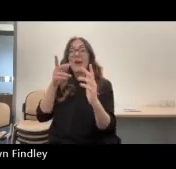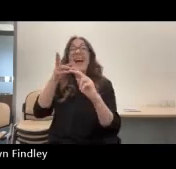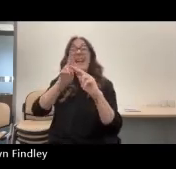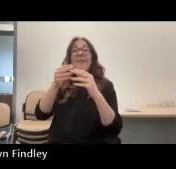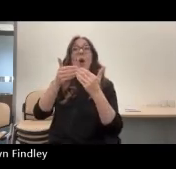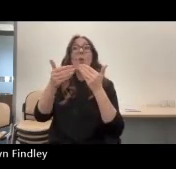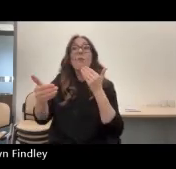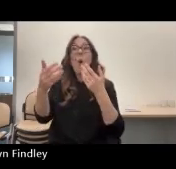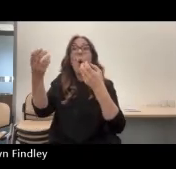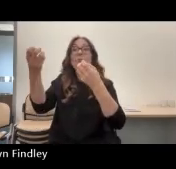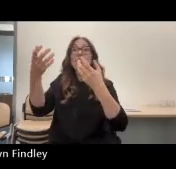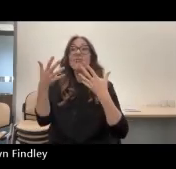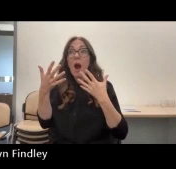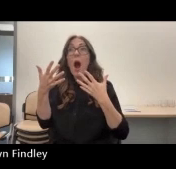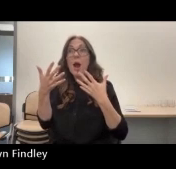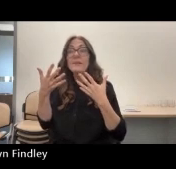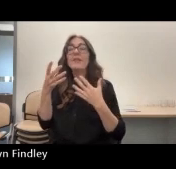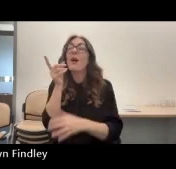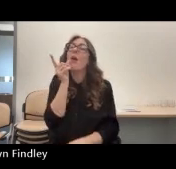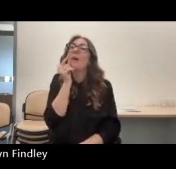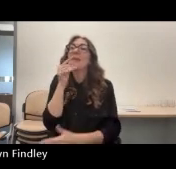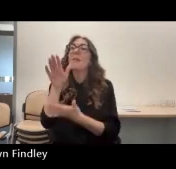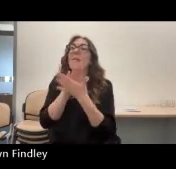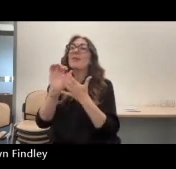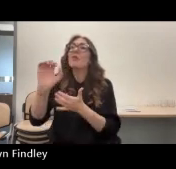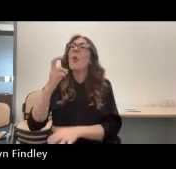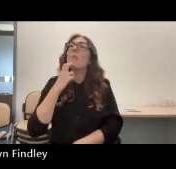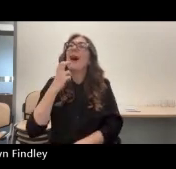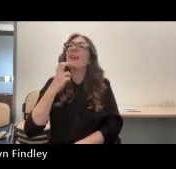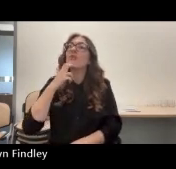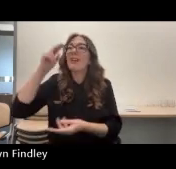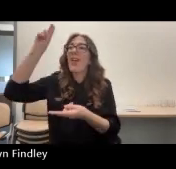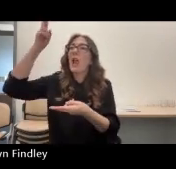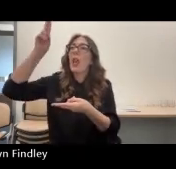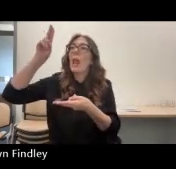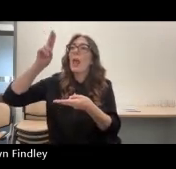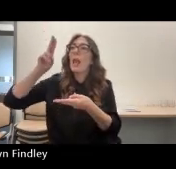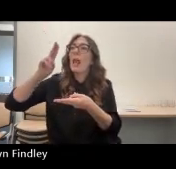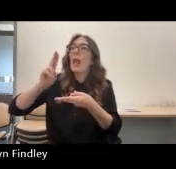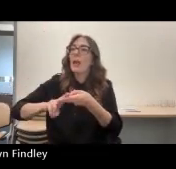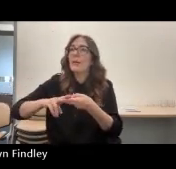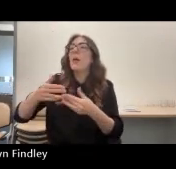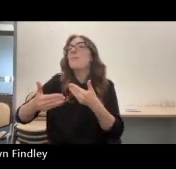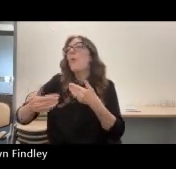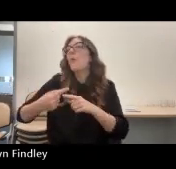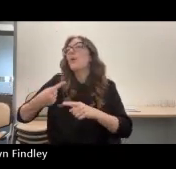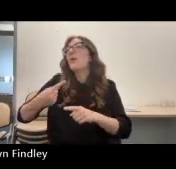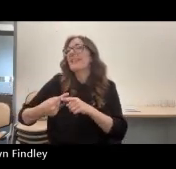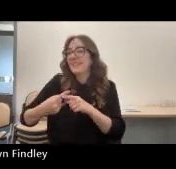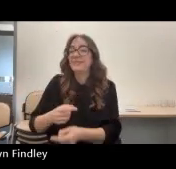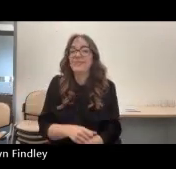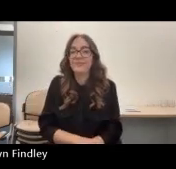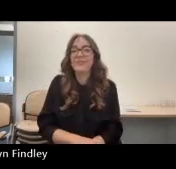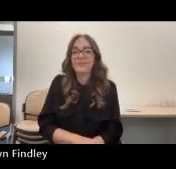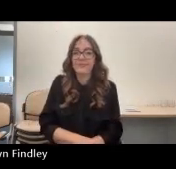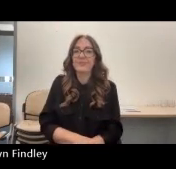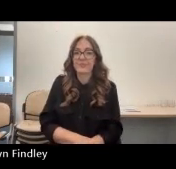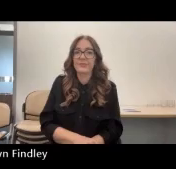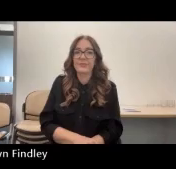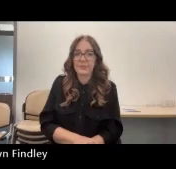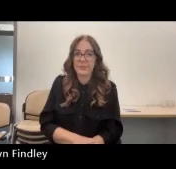day. So if they're finishing the day with no battery at all, it might not be an idea to adjust that brightness